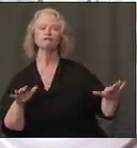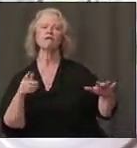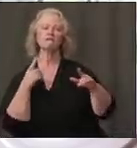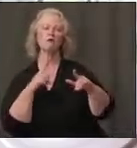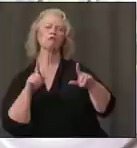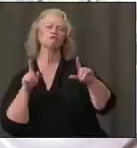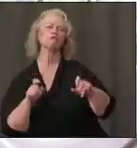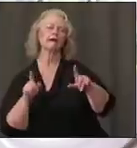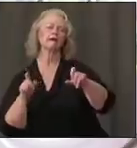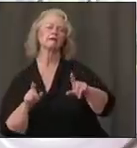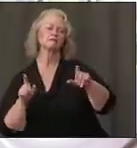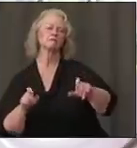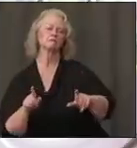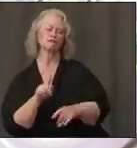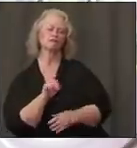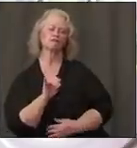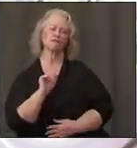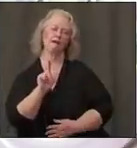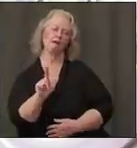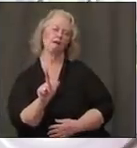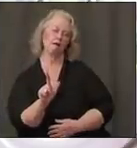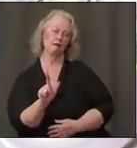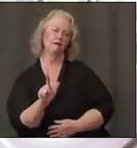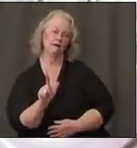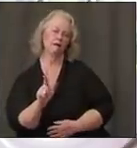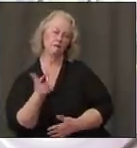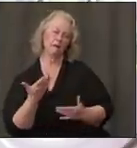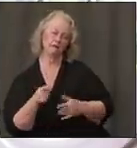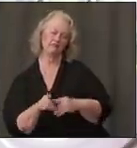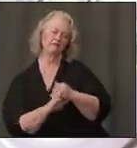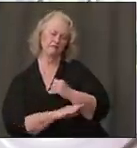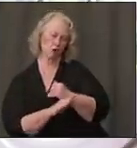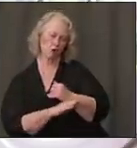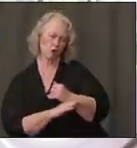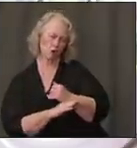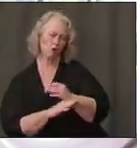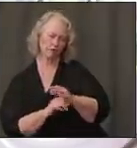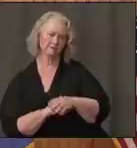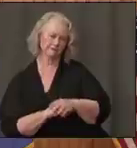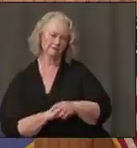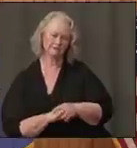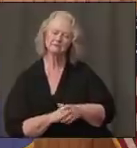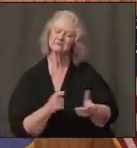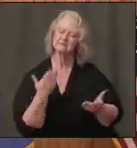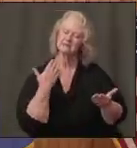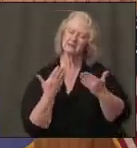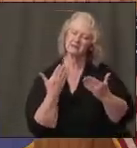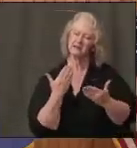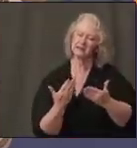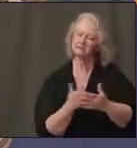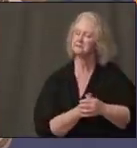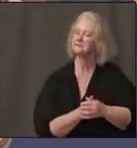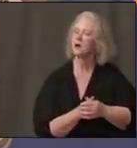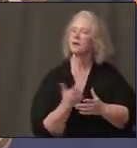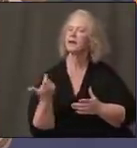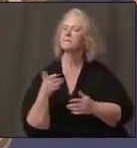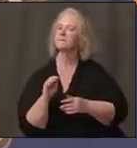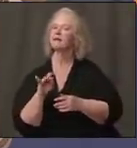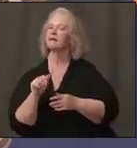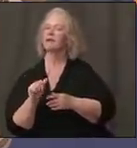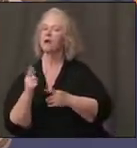2020 event, and something that we may have available for the fall. All right, thank you, Scott. Thank you, Zeke. Any questions,